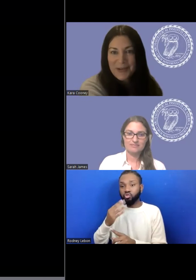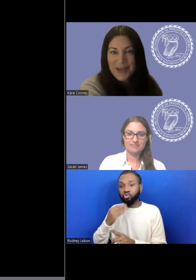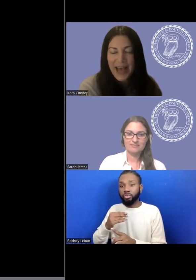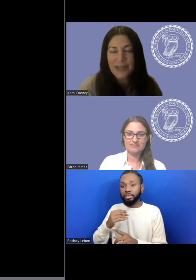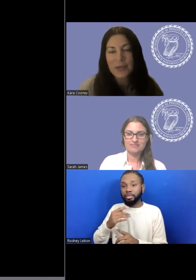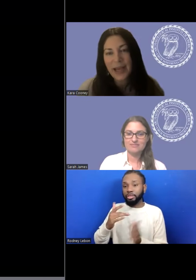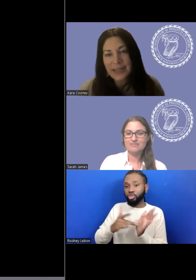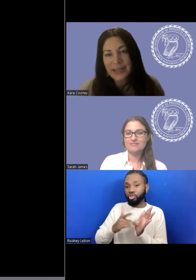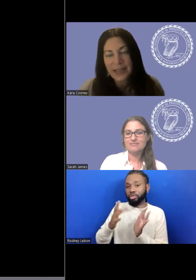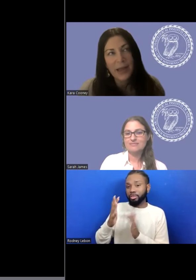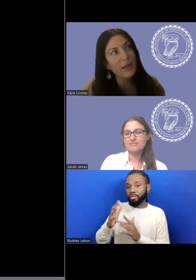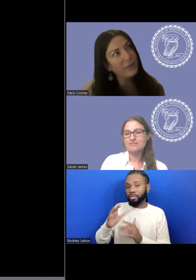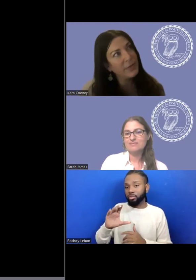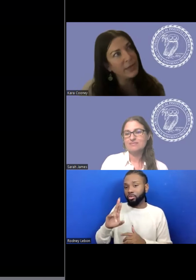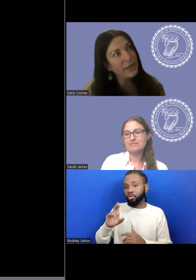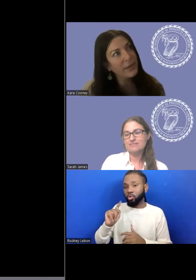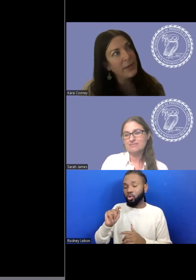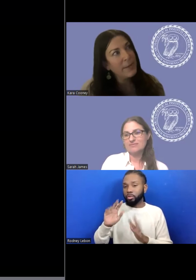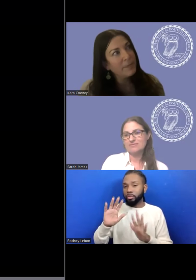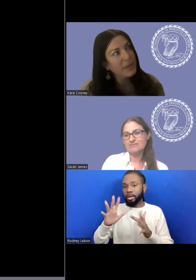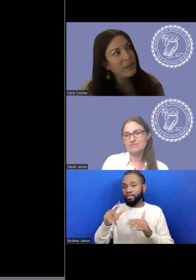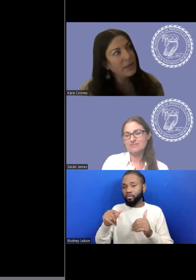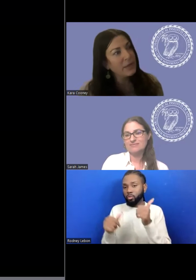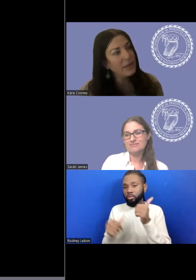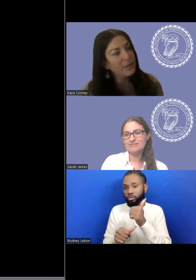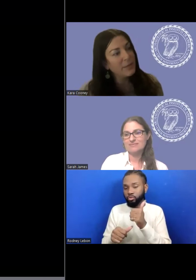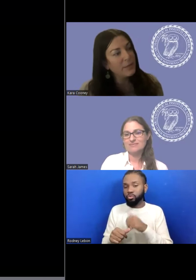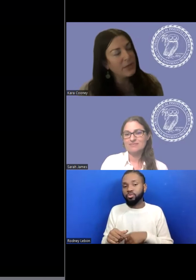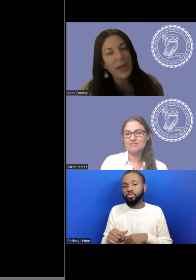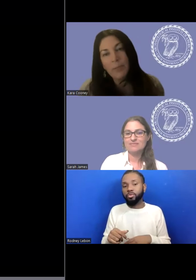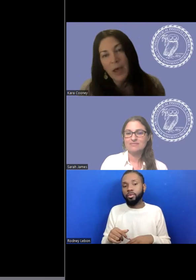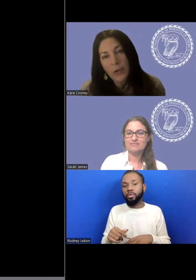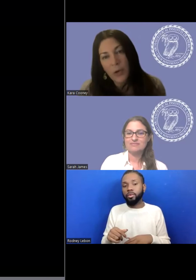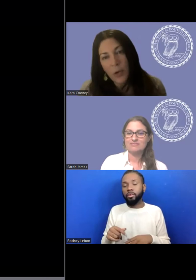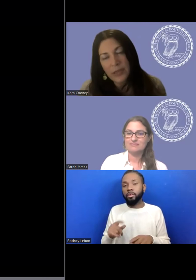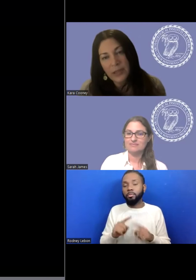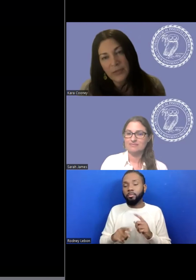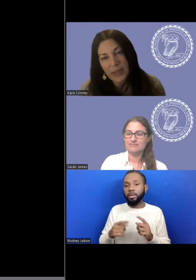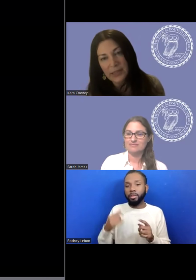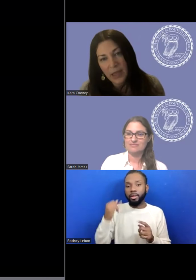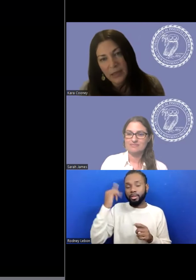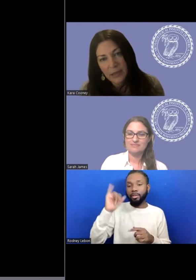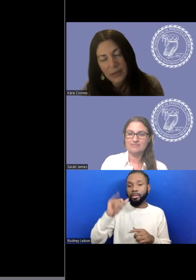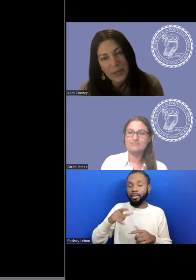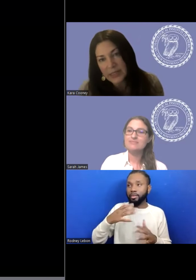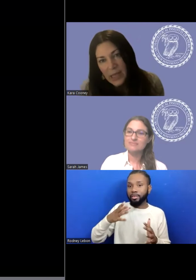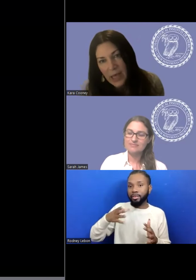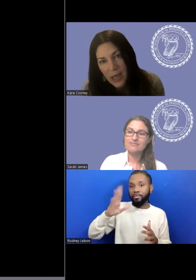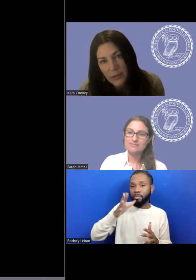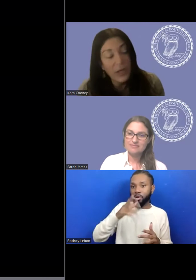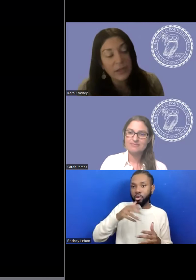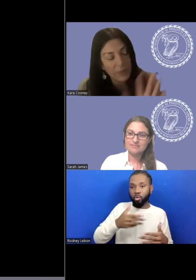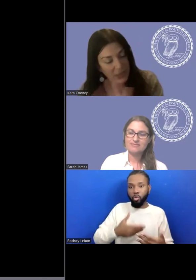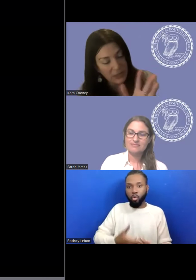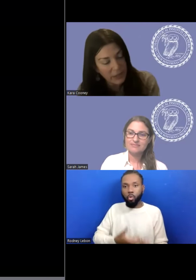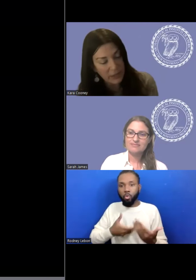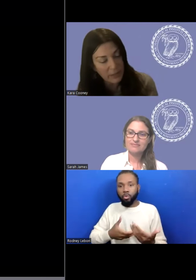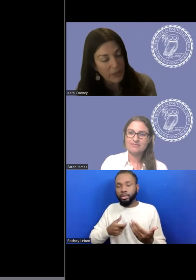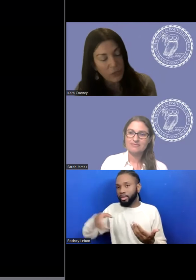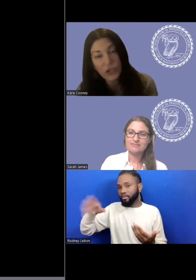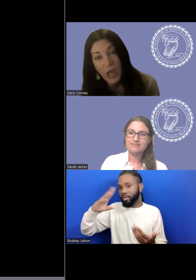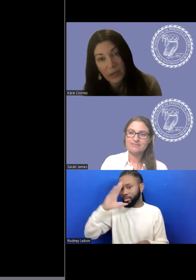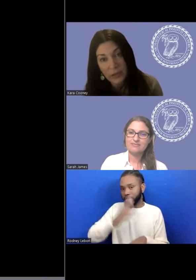into. And so the idea of the divine mother holding the divine son, the pietà, or not the pietà, sorry,